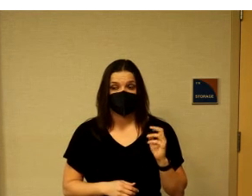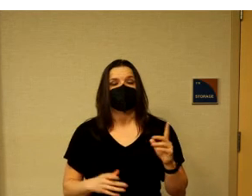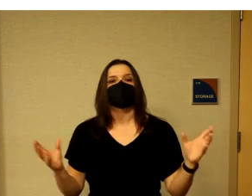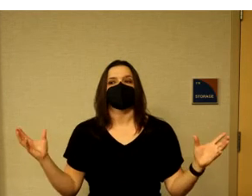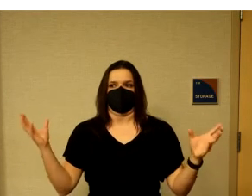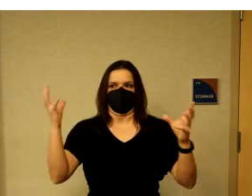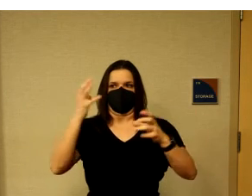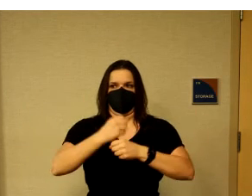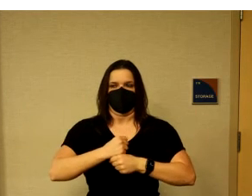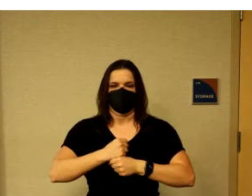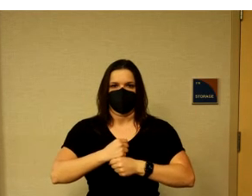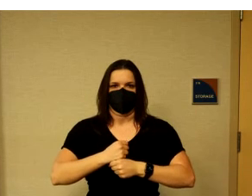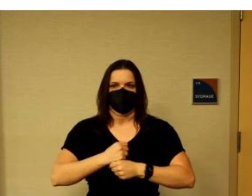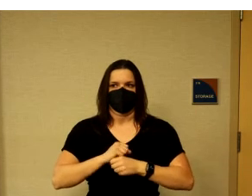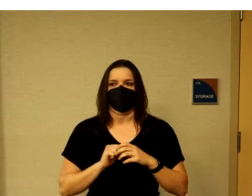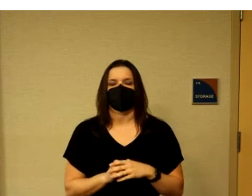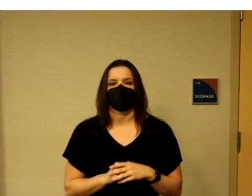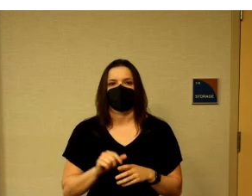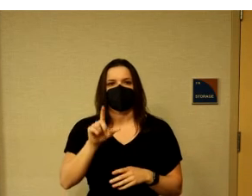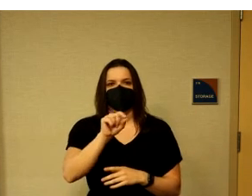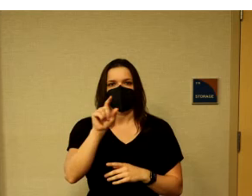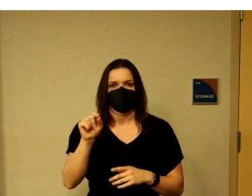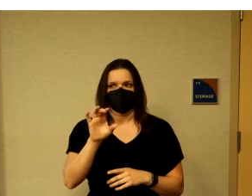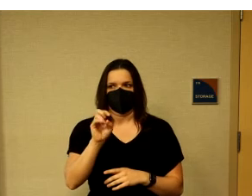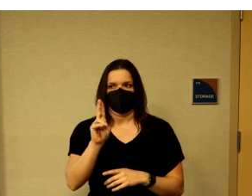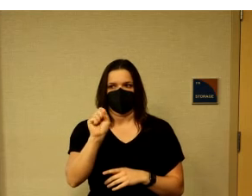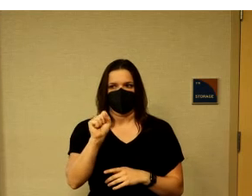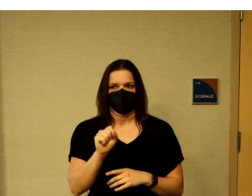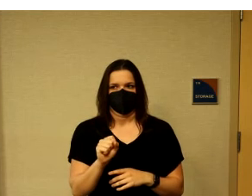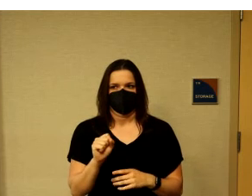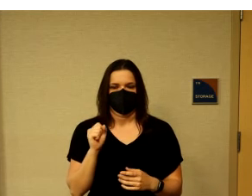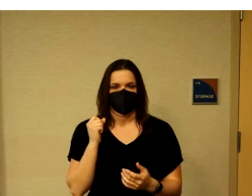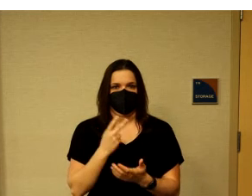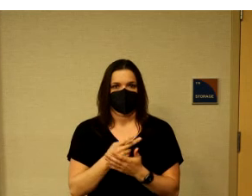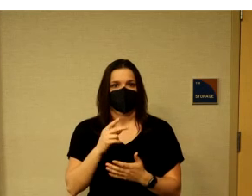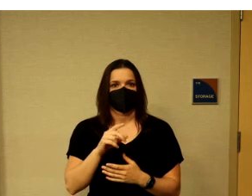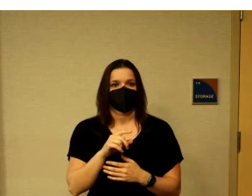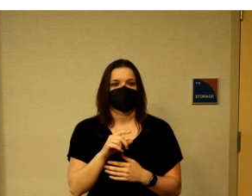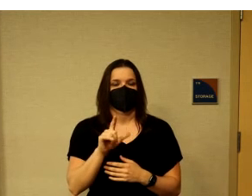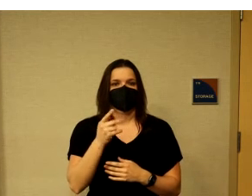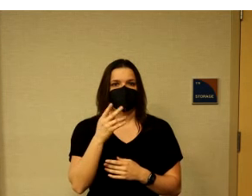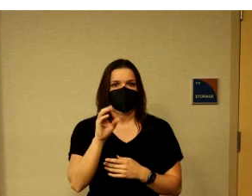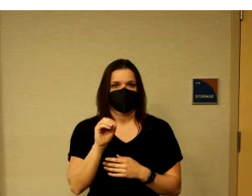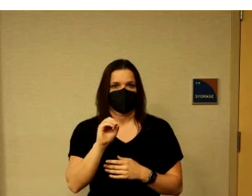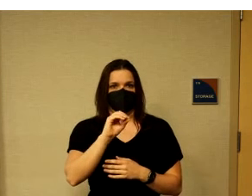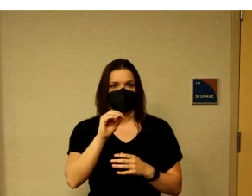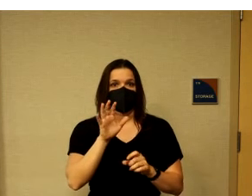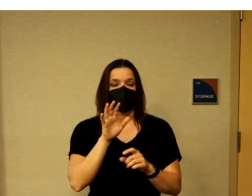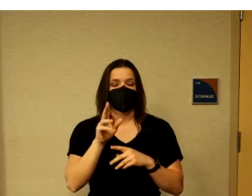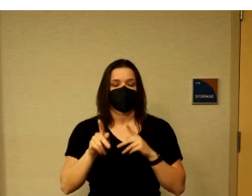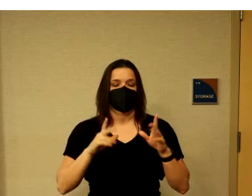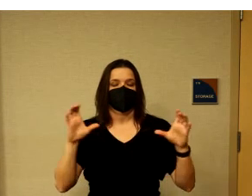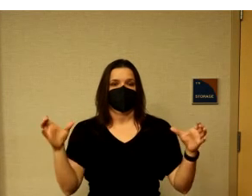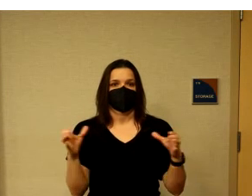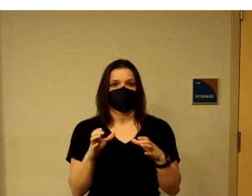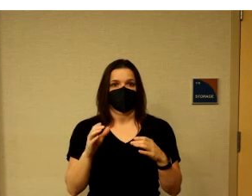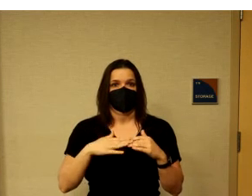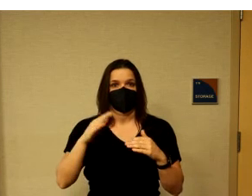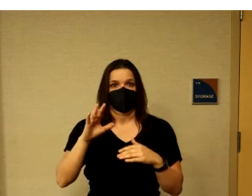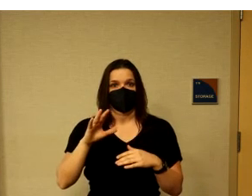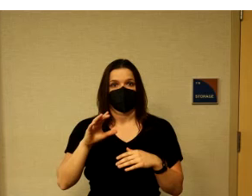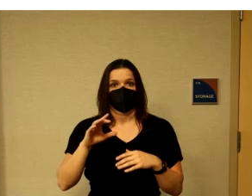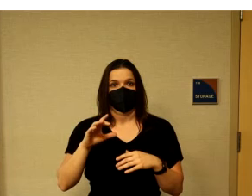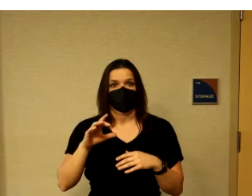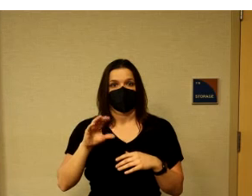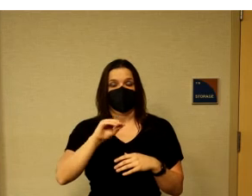summary, the 2020 census confirms Latino population is over 50% of the total Kaweah